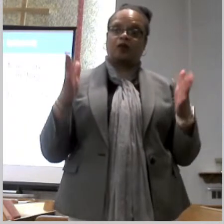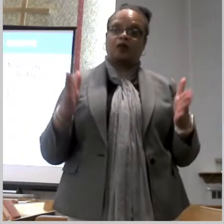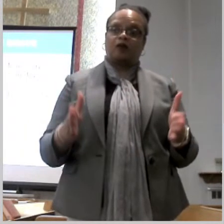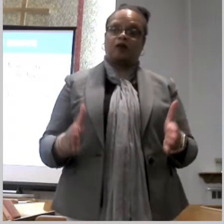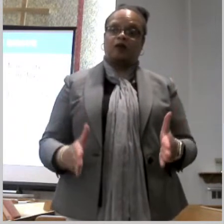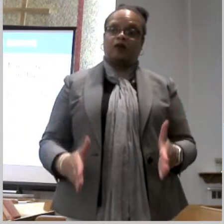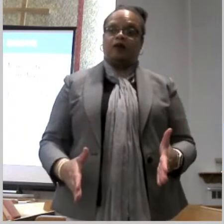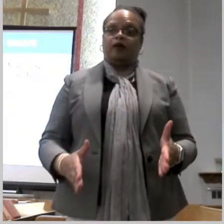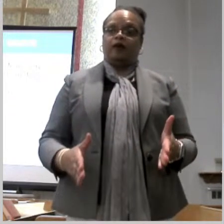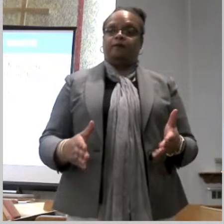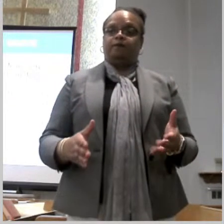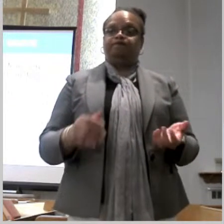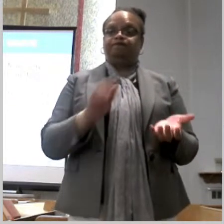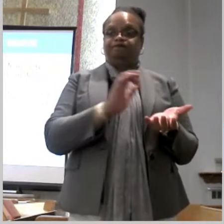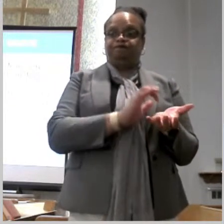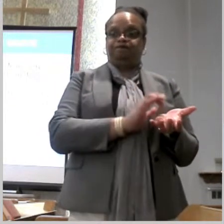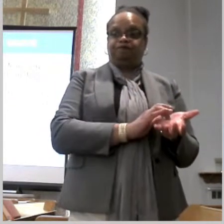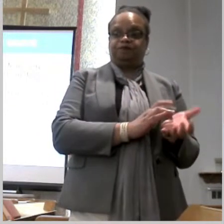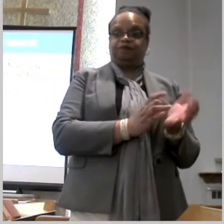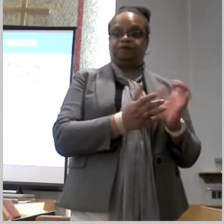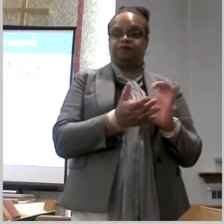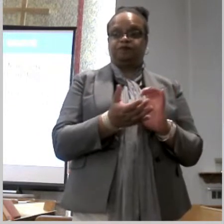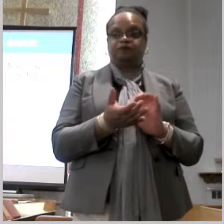Jesus, my